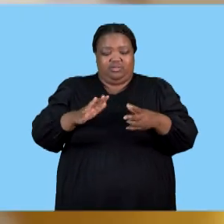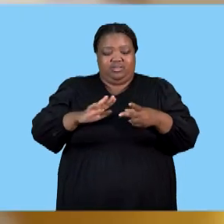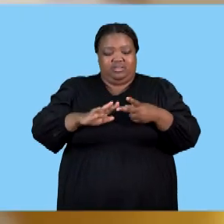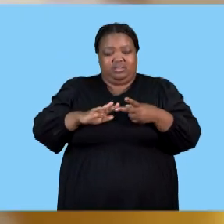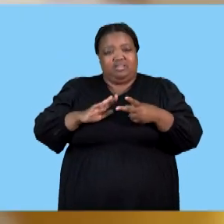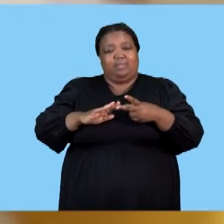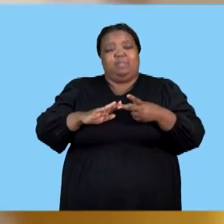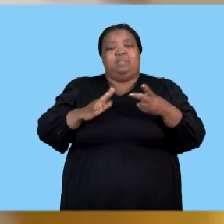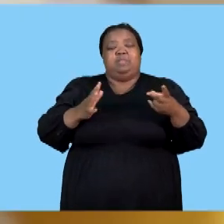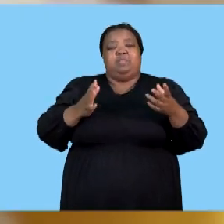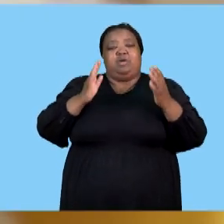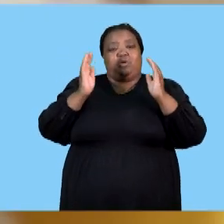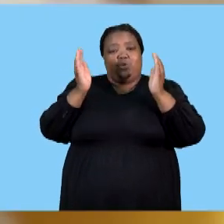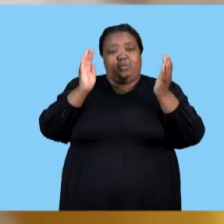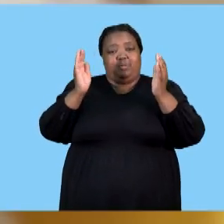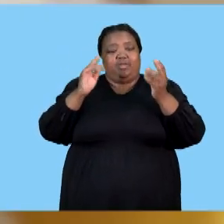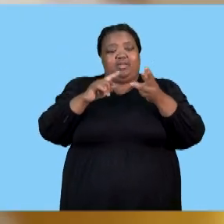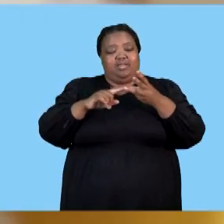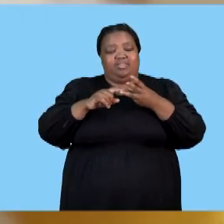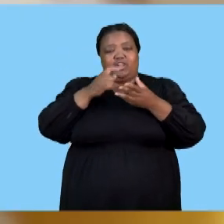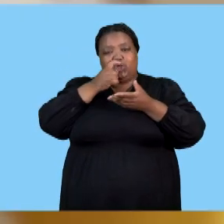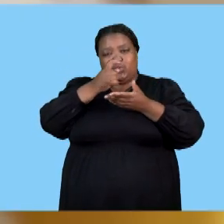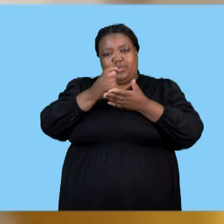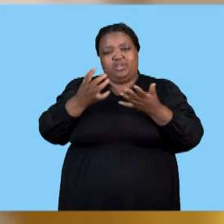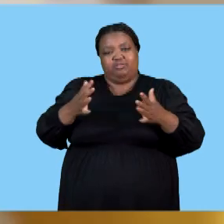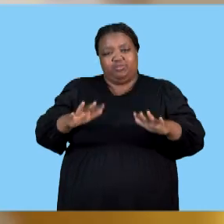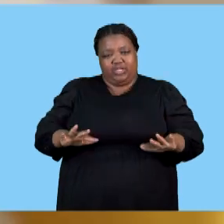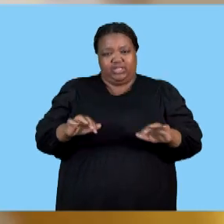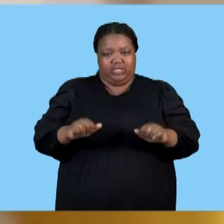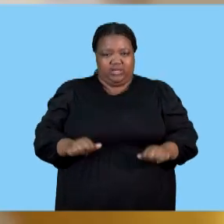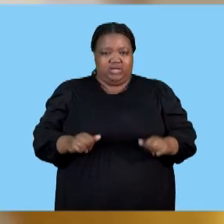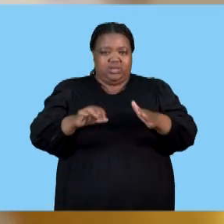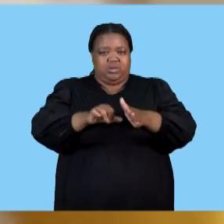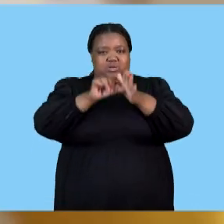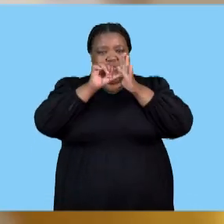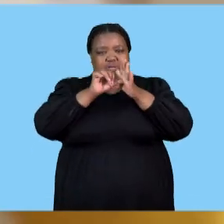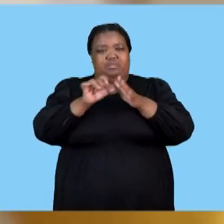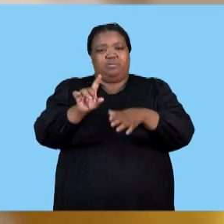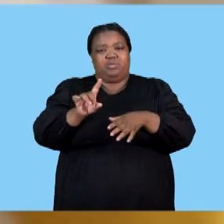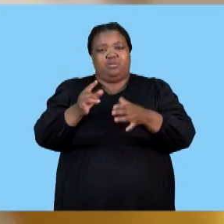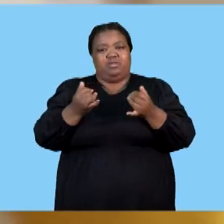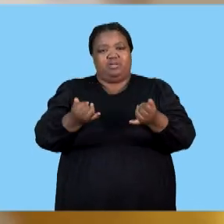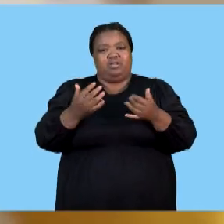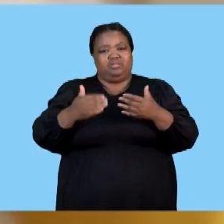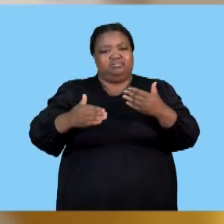compared, and we have commented. In this case, it is very important, dear learners,